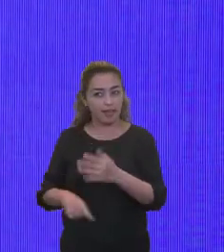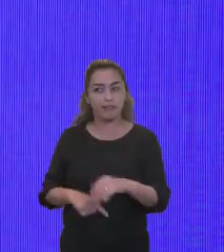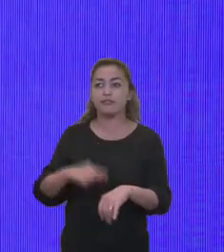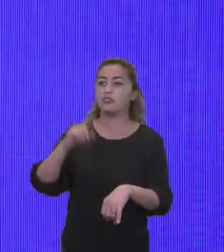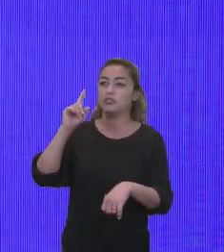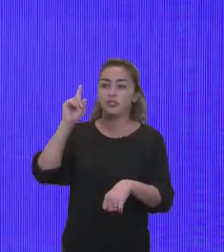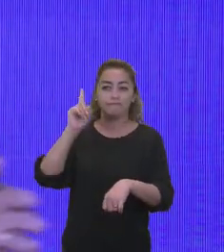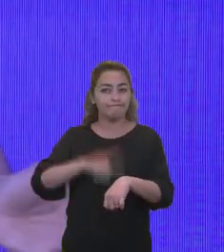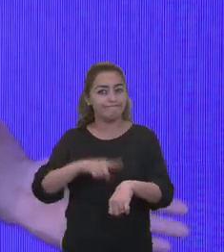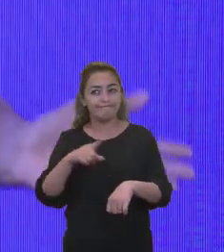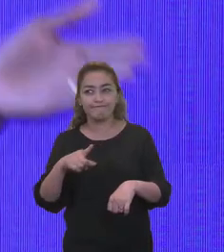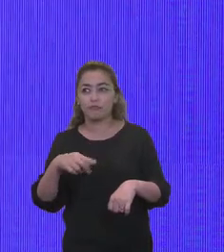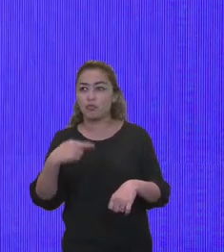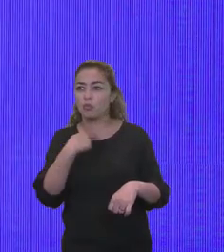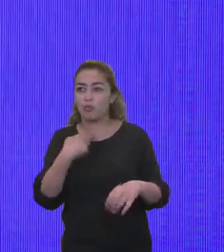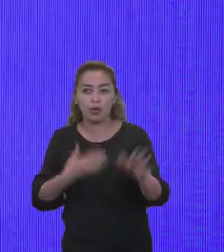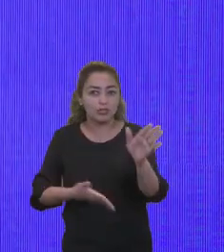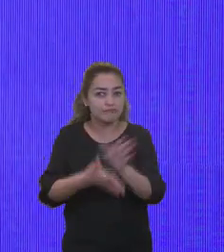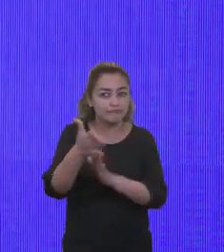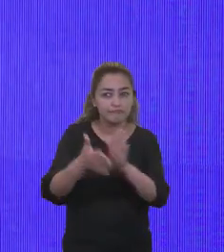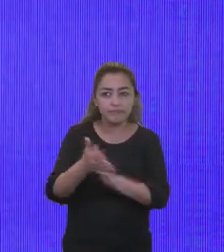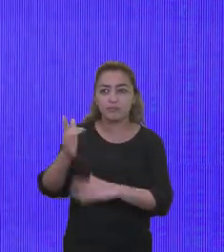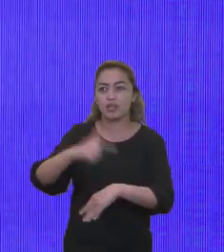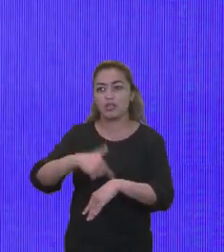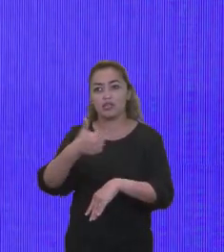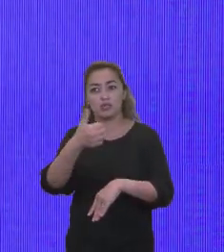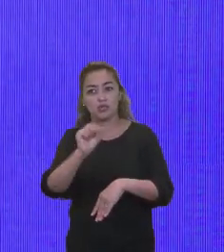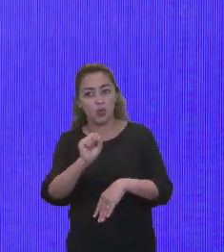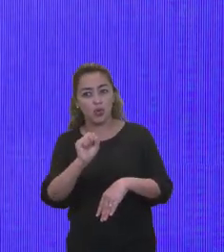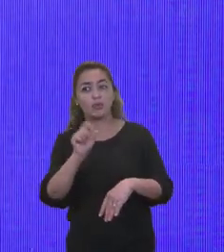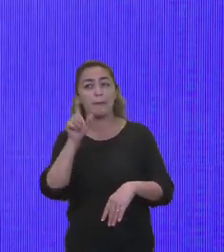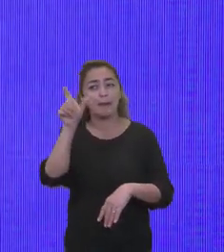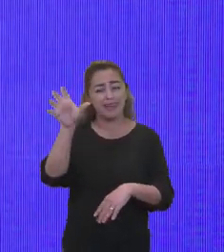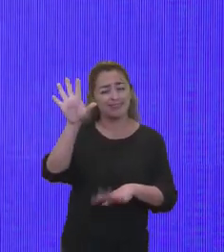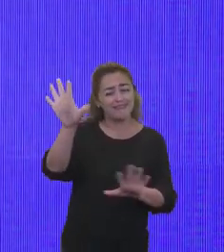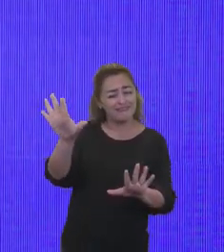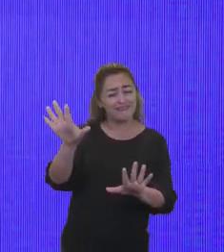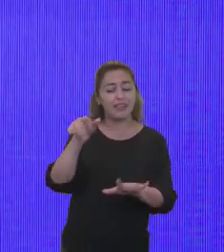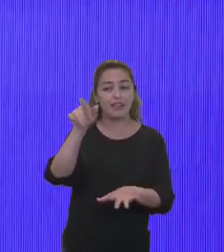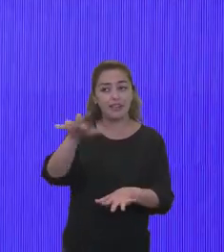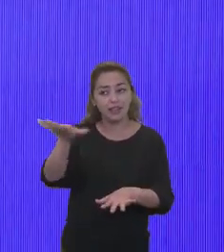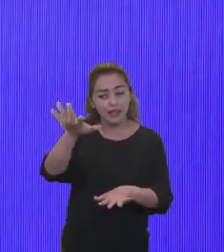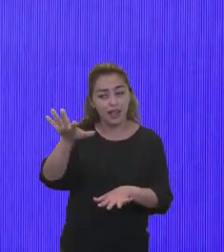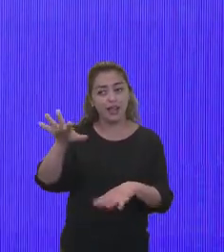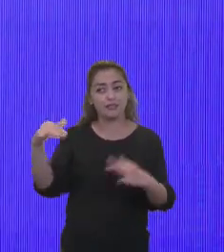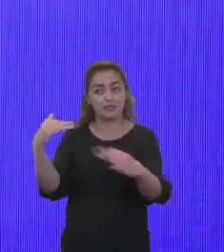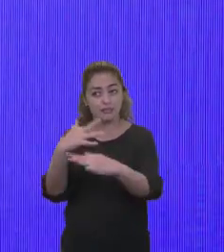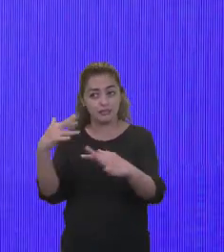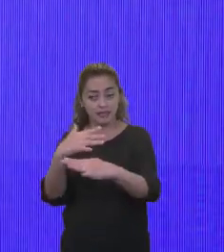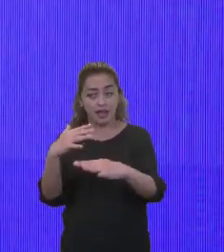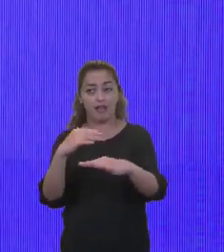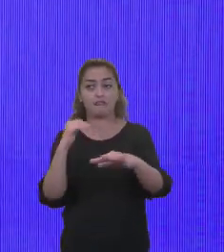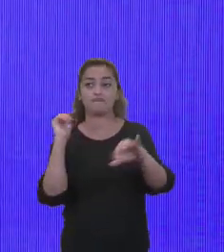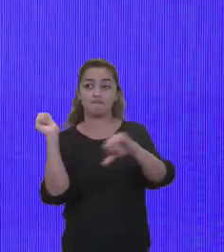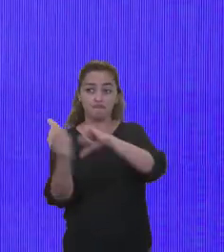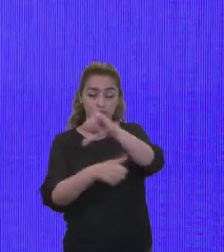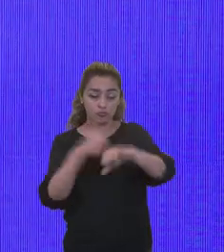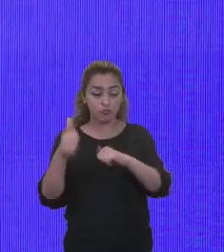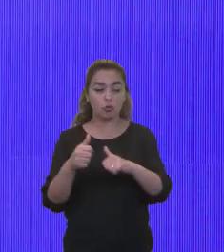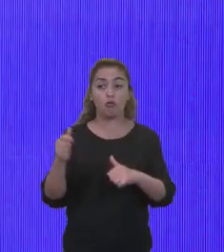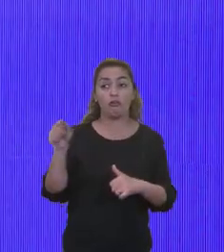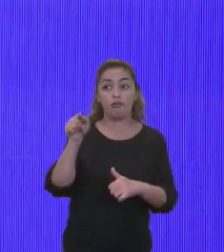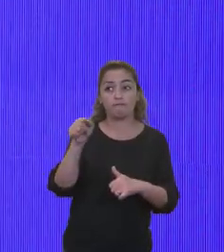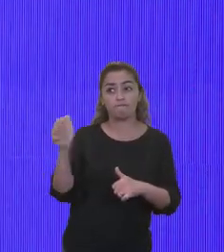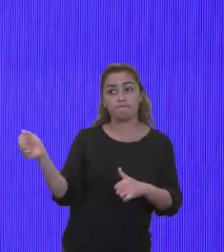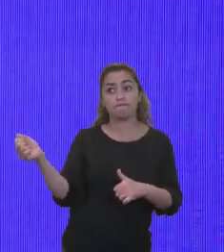Medellin cartels, Pablo Escobar, everyone had to go to bed, a curfew at 6 p.m. So they were able to put Medellin as